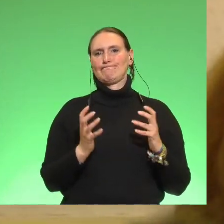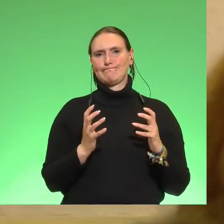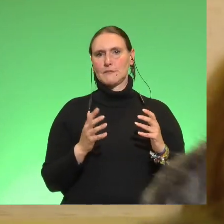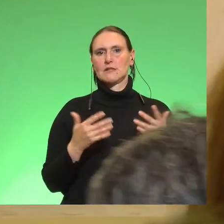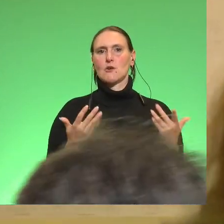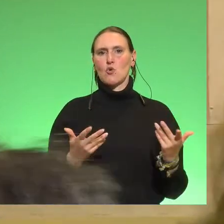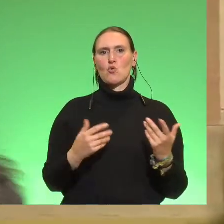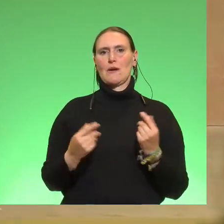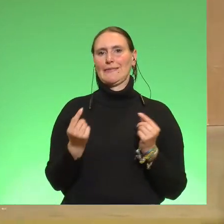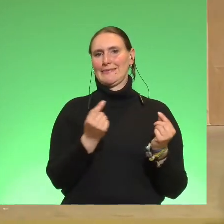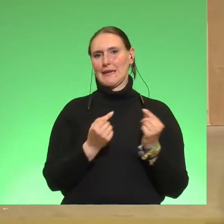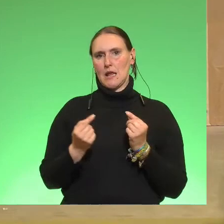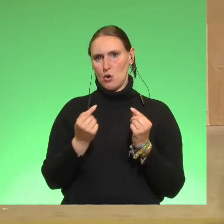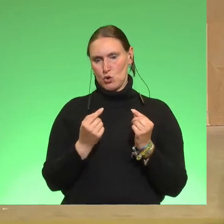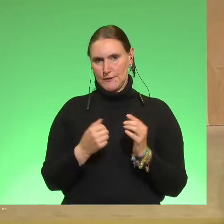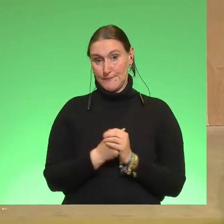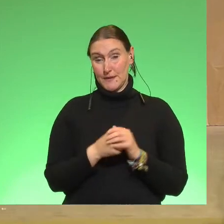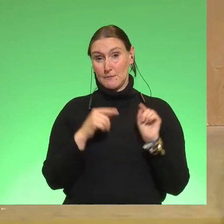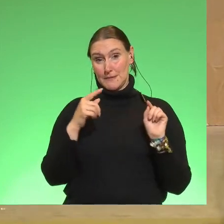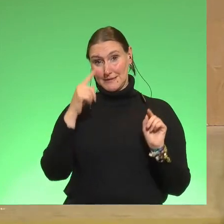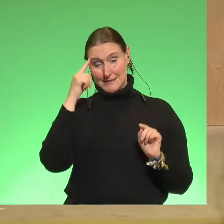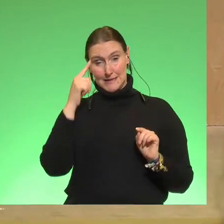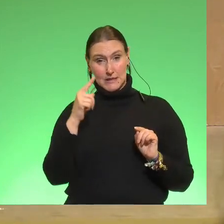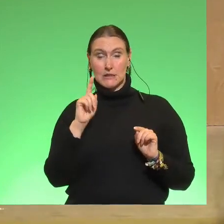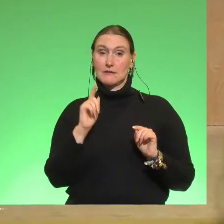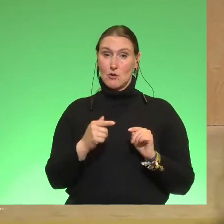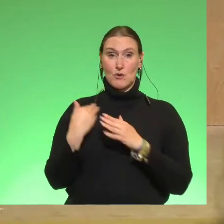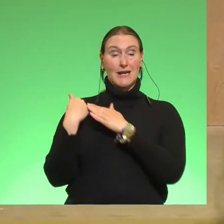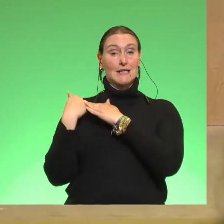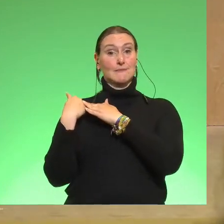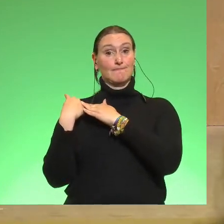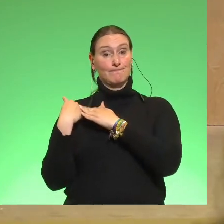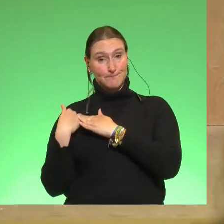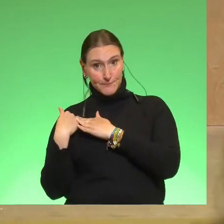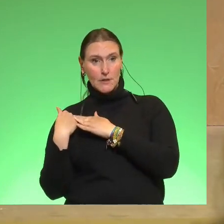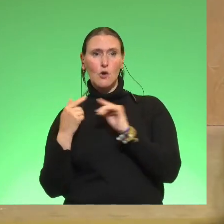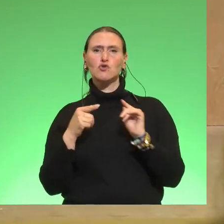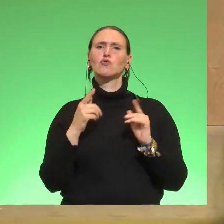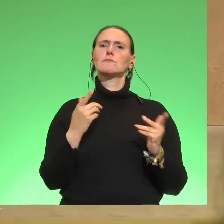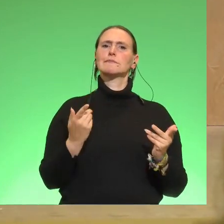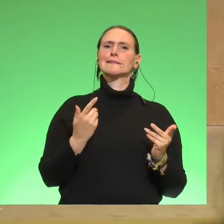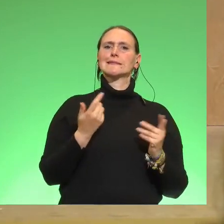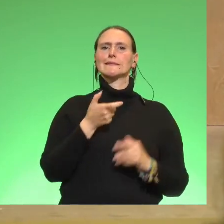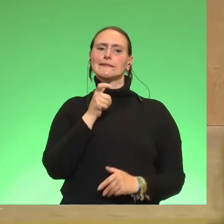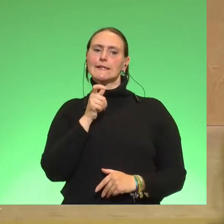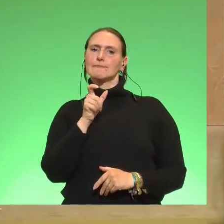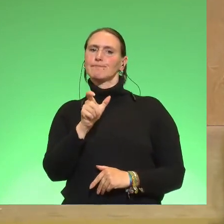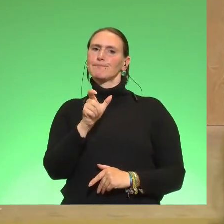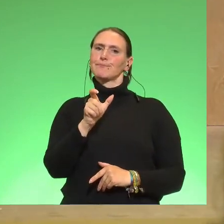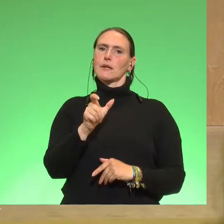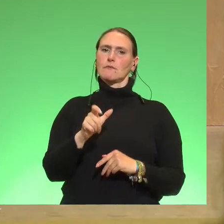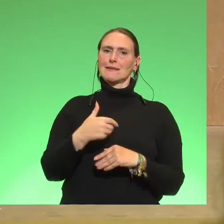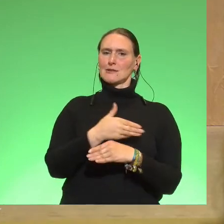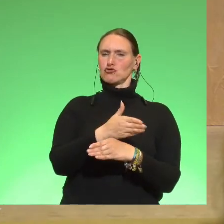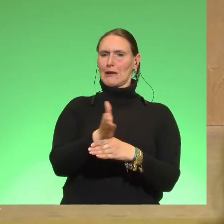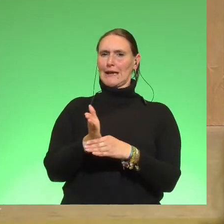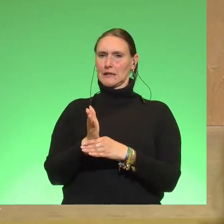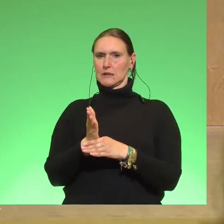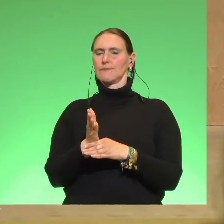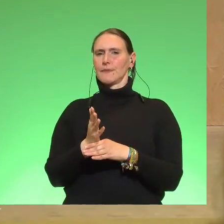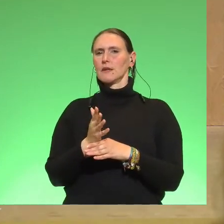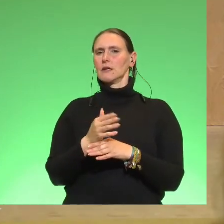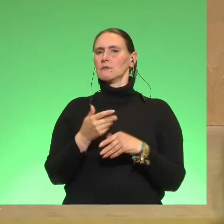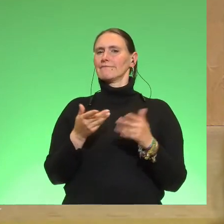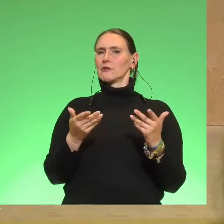that responsibility is for sure a shared notion. It comes from a